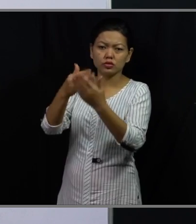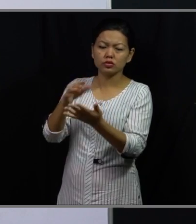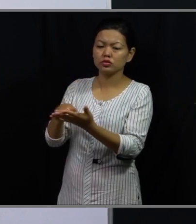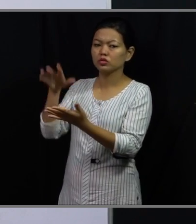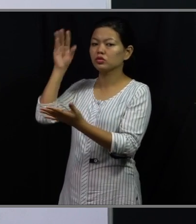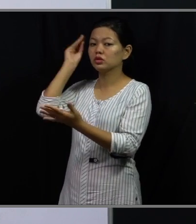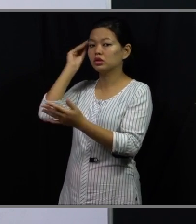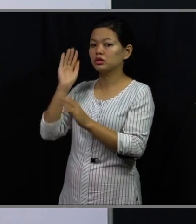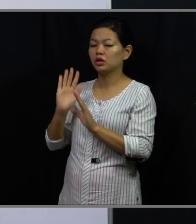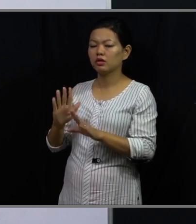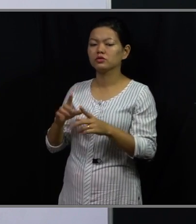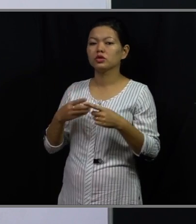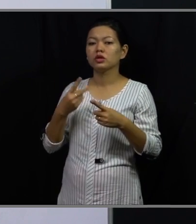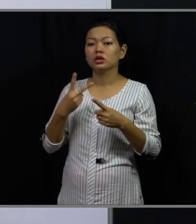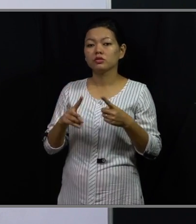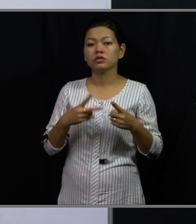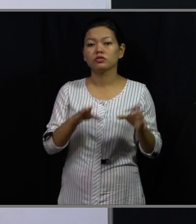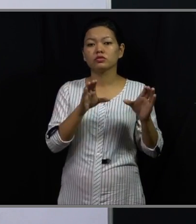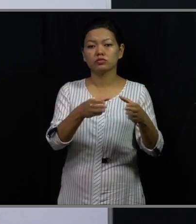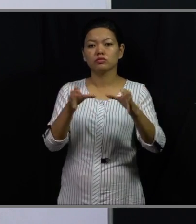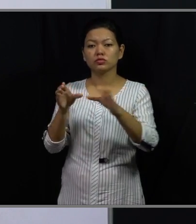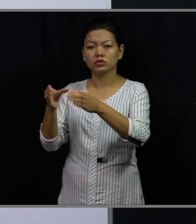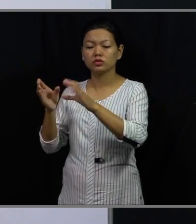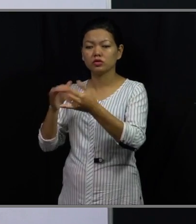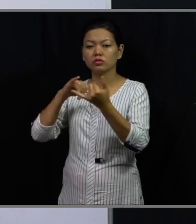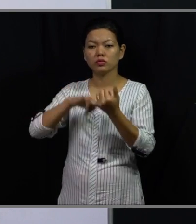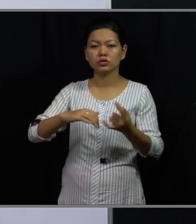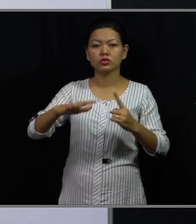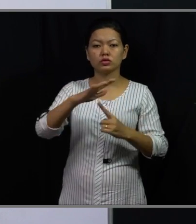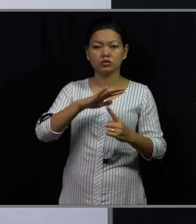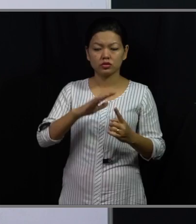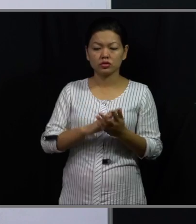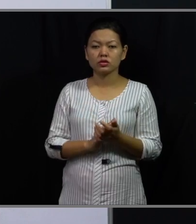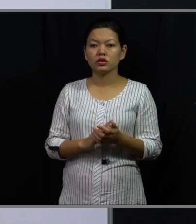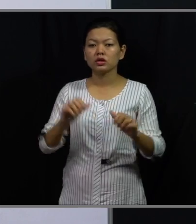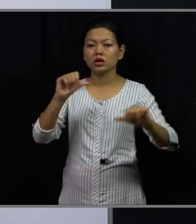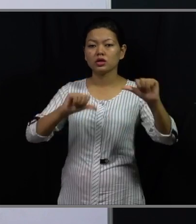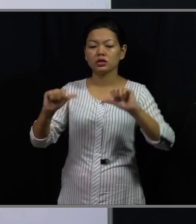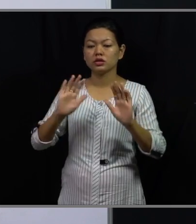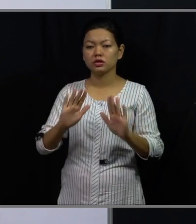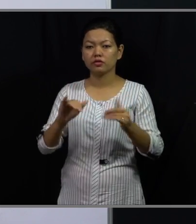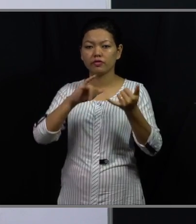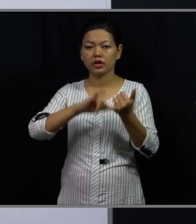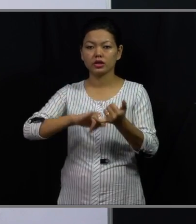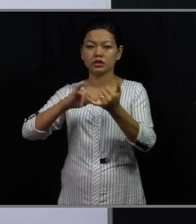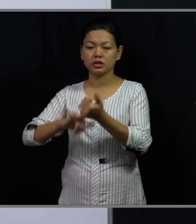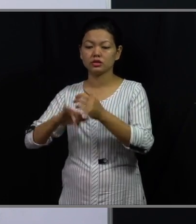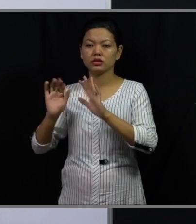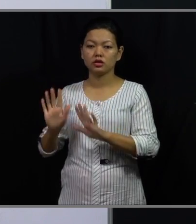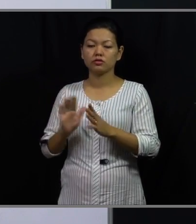approaches and also the subject matter. The subject matter varies from one social science to the other, okay?